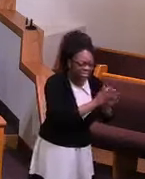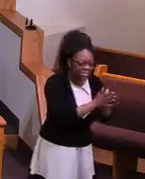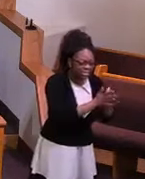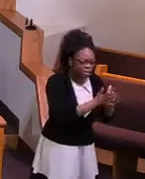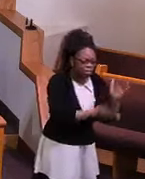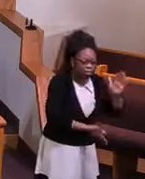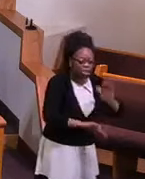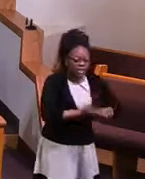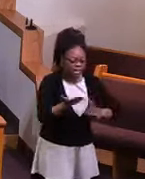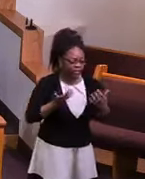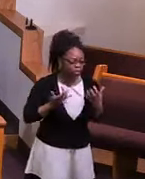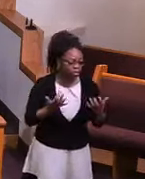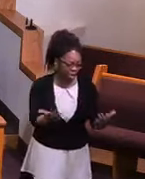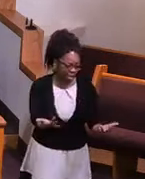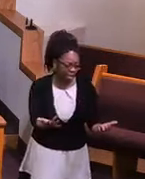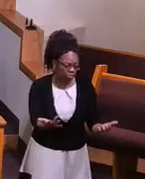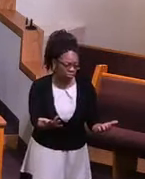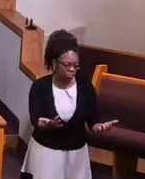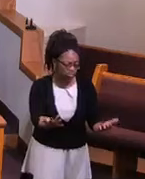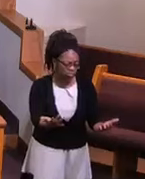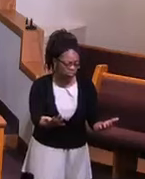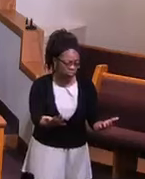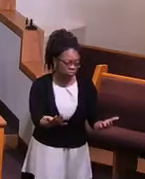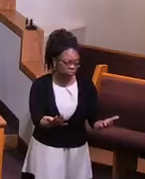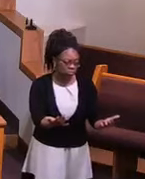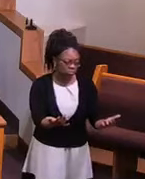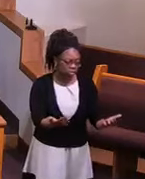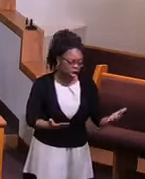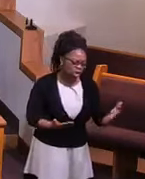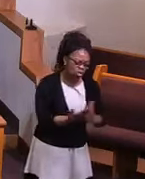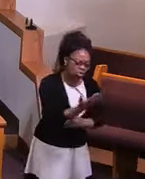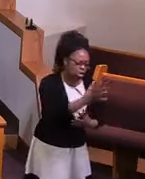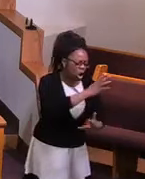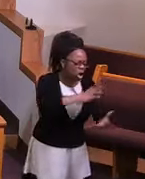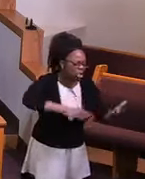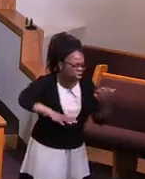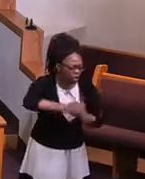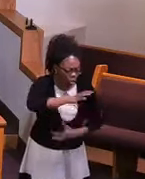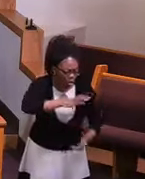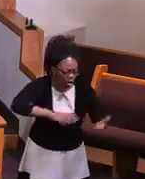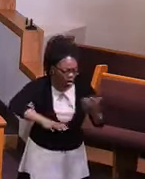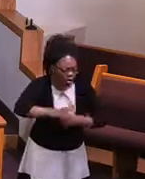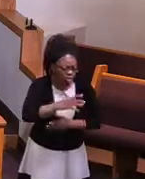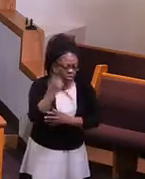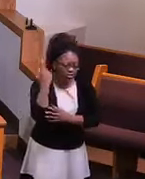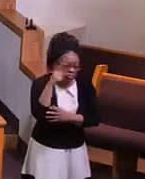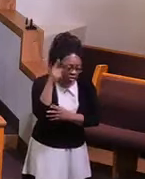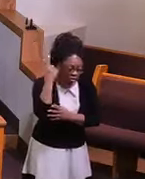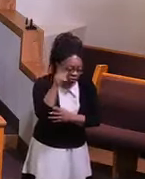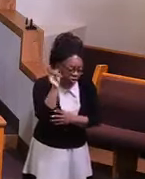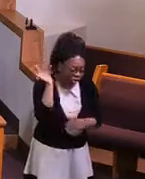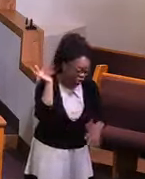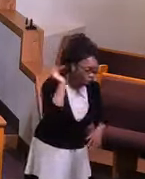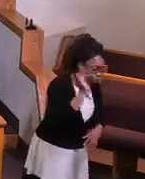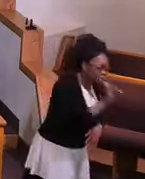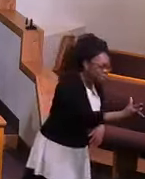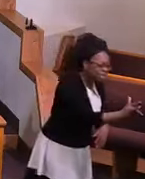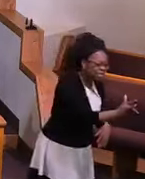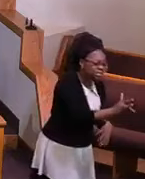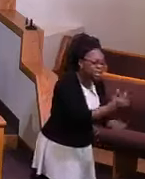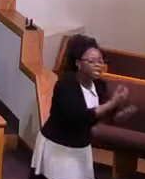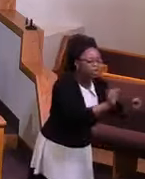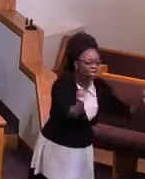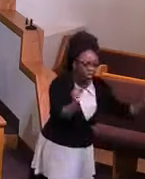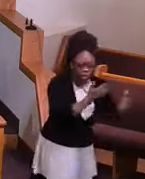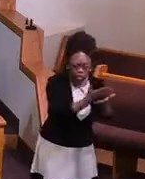crowd and count a storm just to reach and rescue